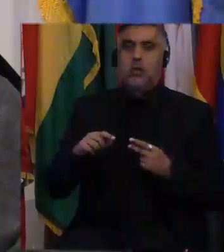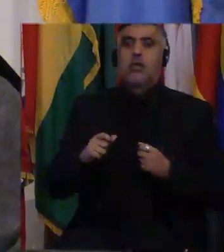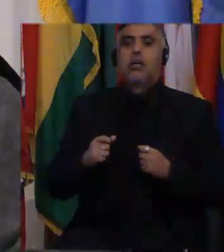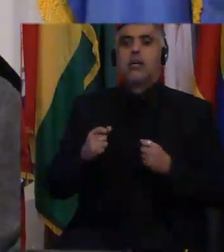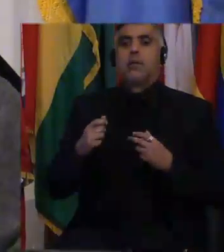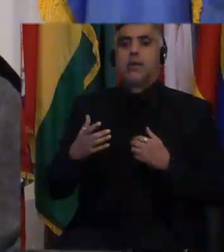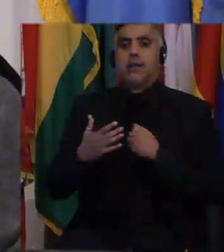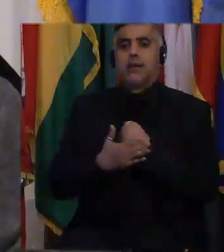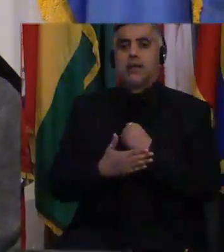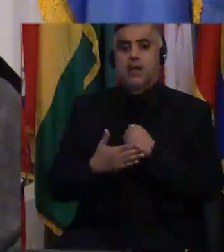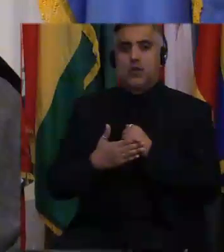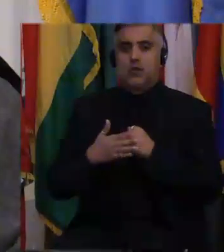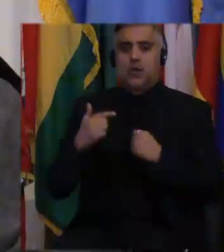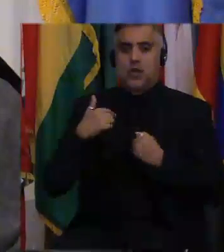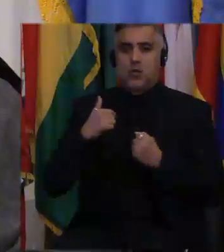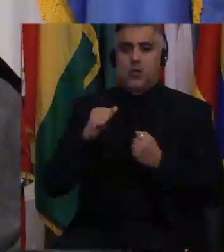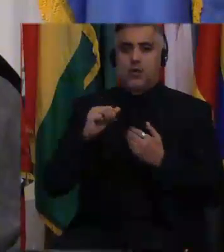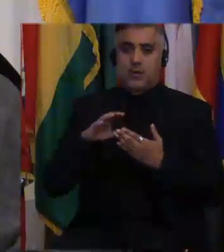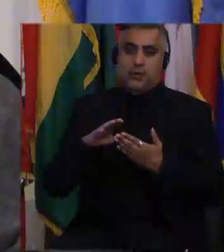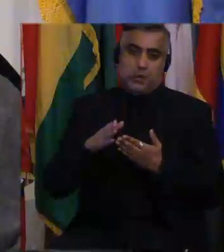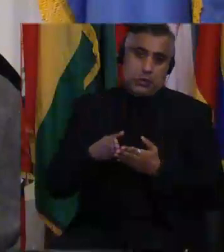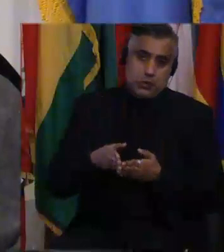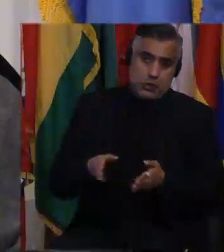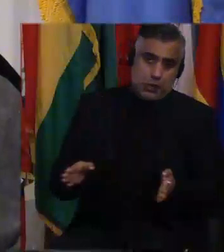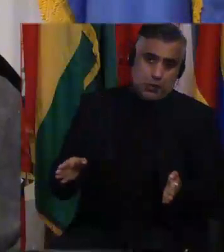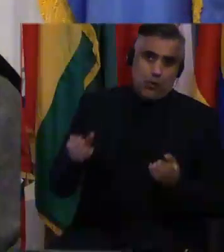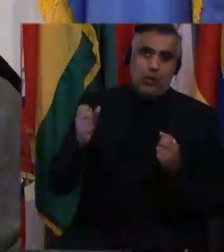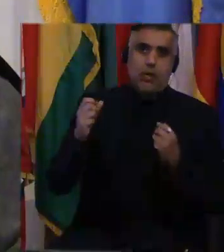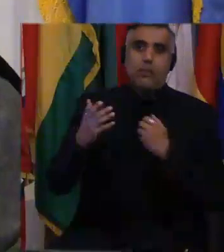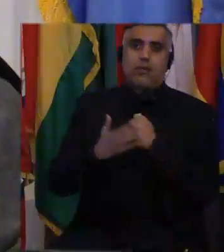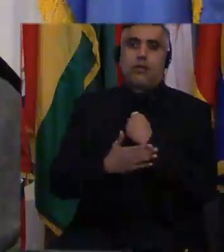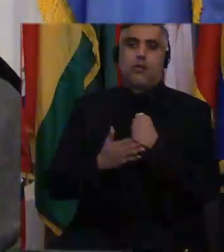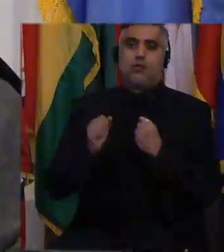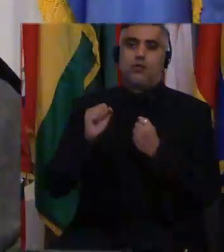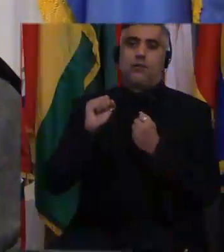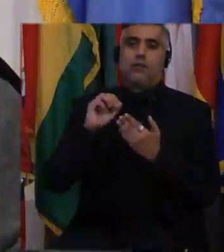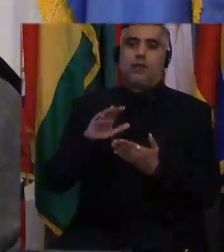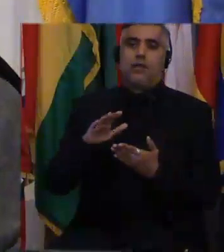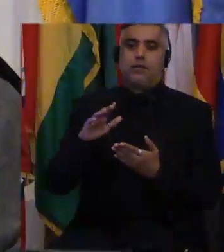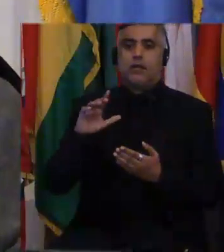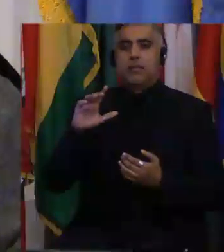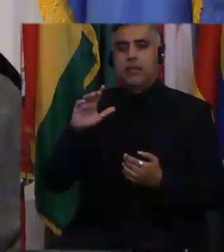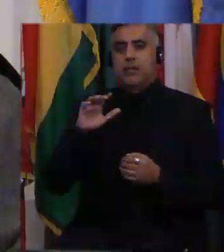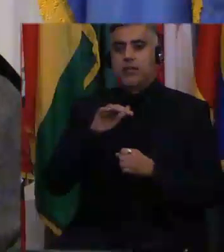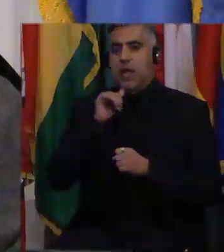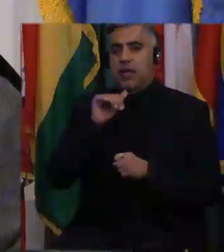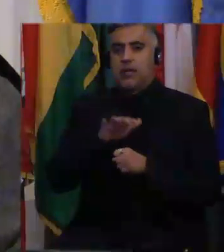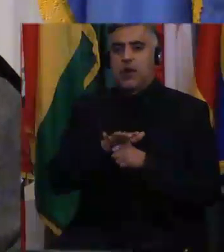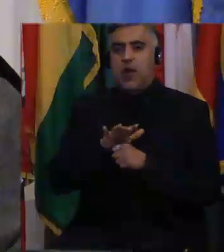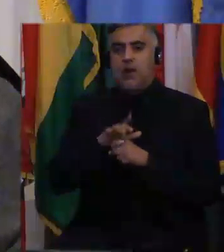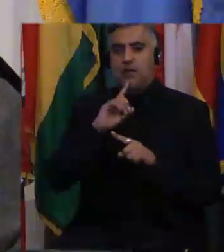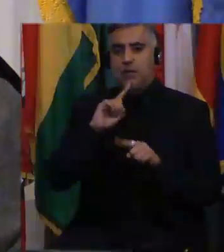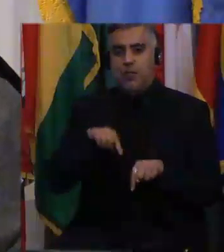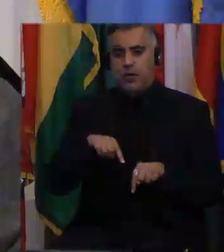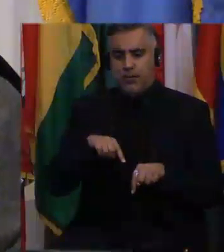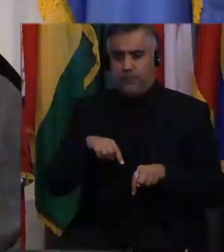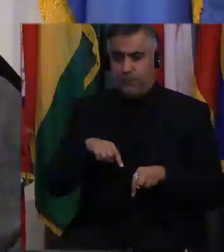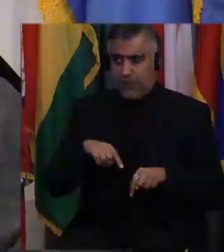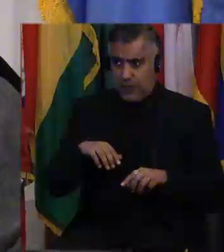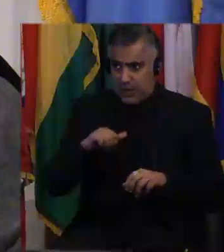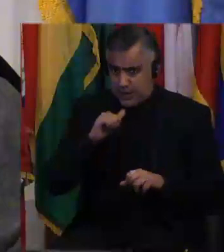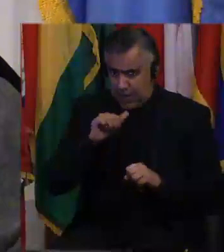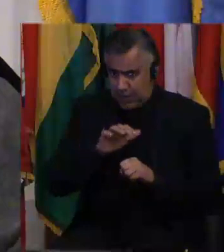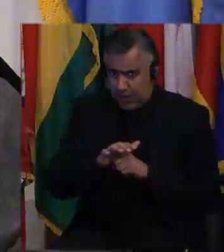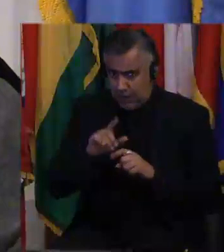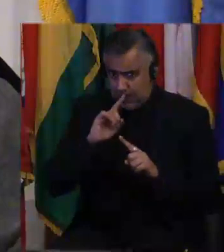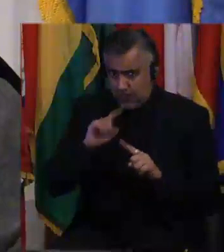many countries, we are facing in general that there is a lack of reporting. But that lack of reporting